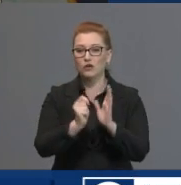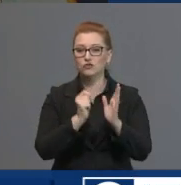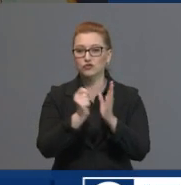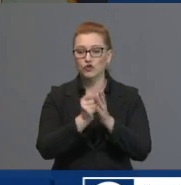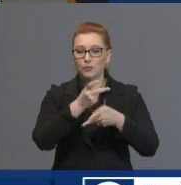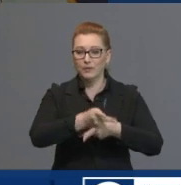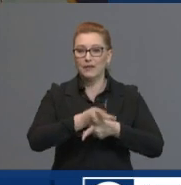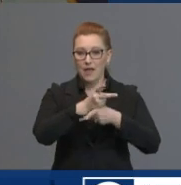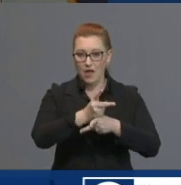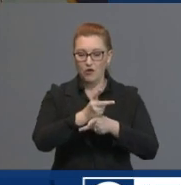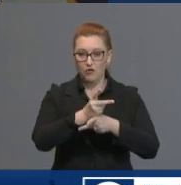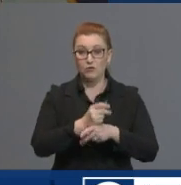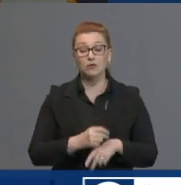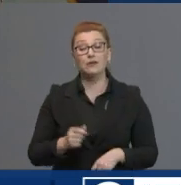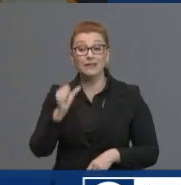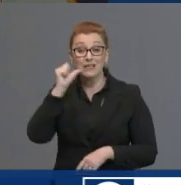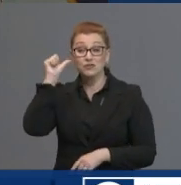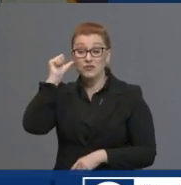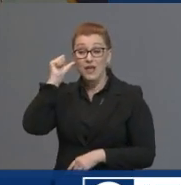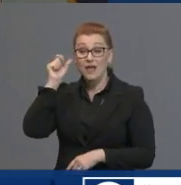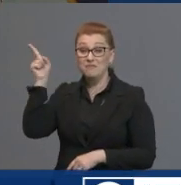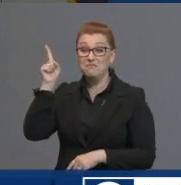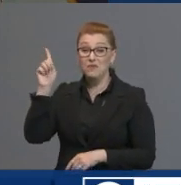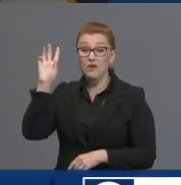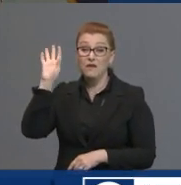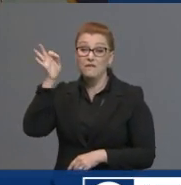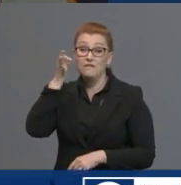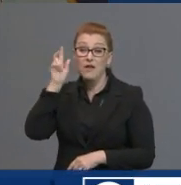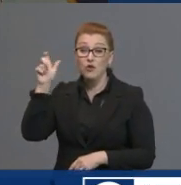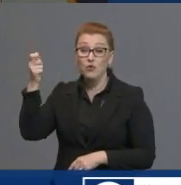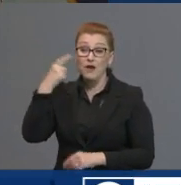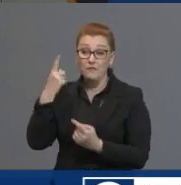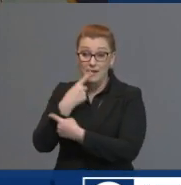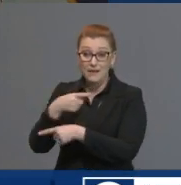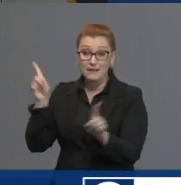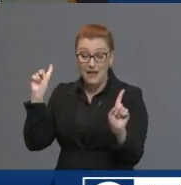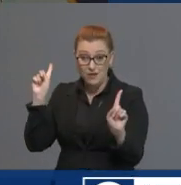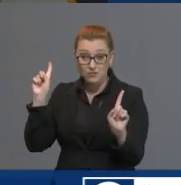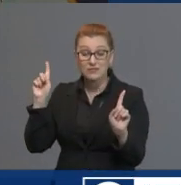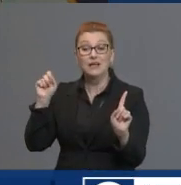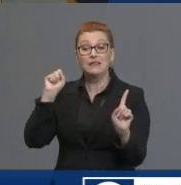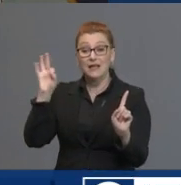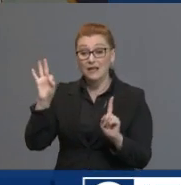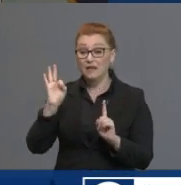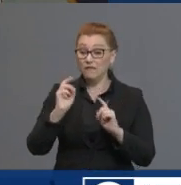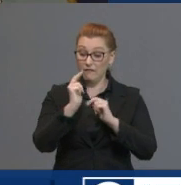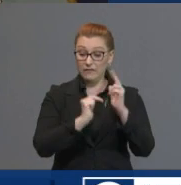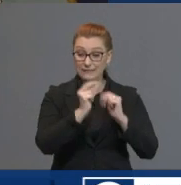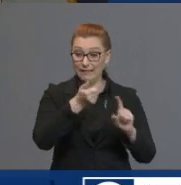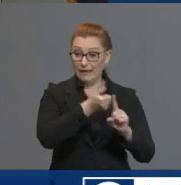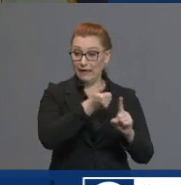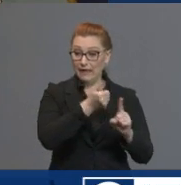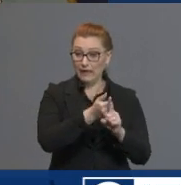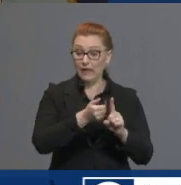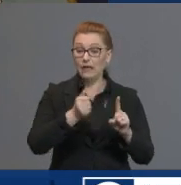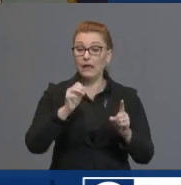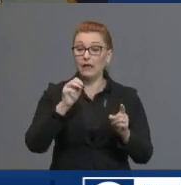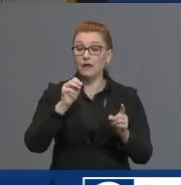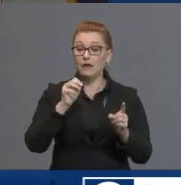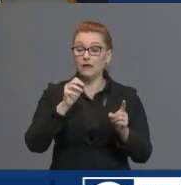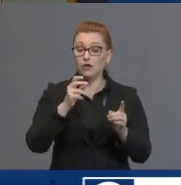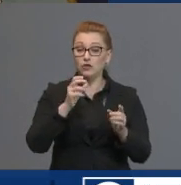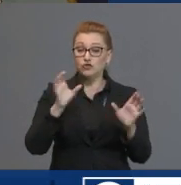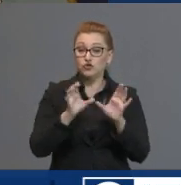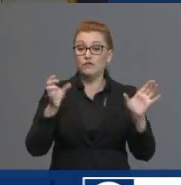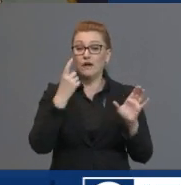announced that they would like all of these facilities that are Medicare certified to be tested within the next 2 weeks. So our